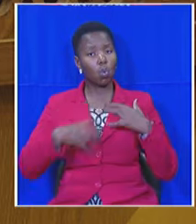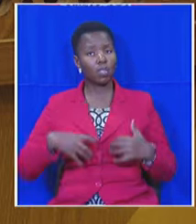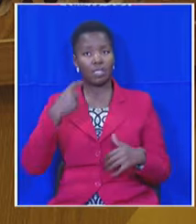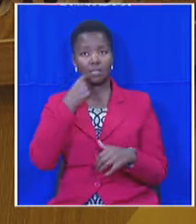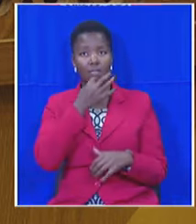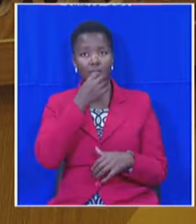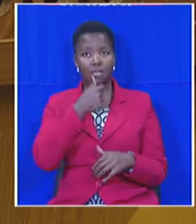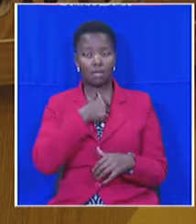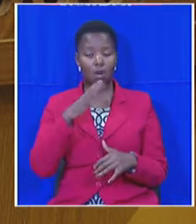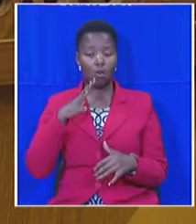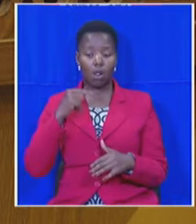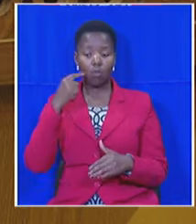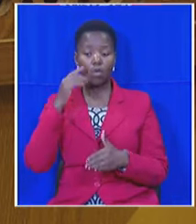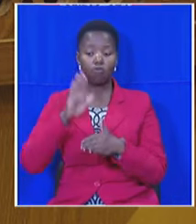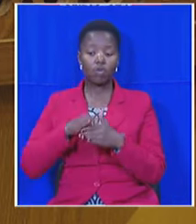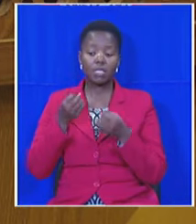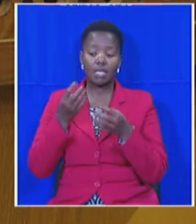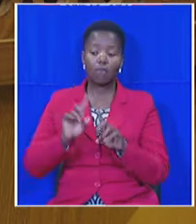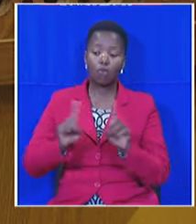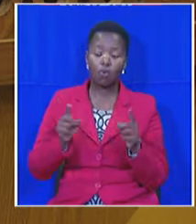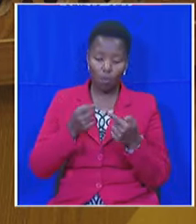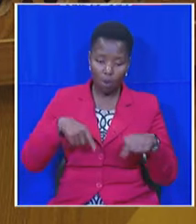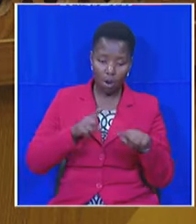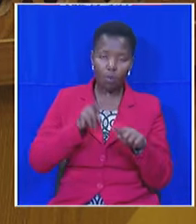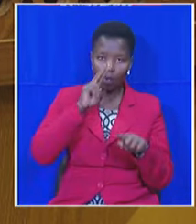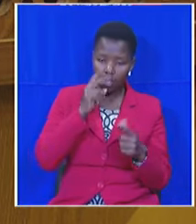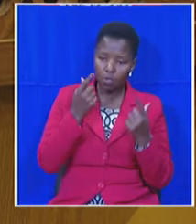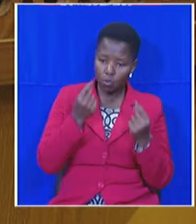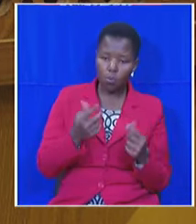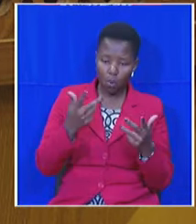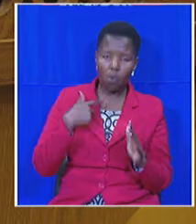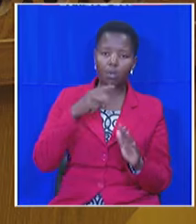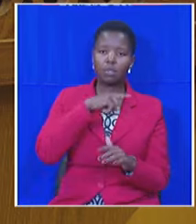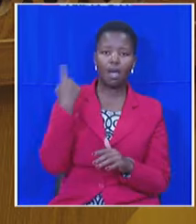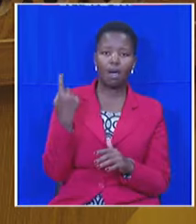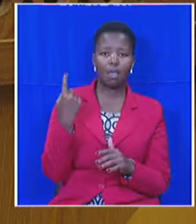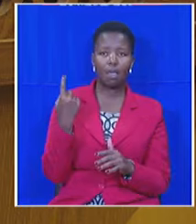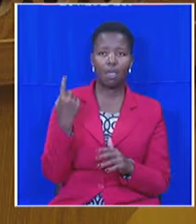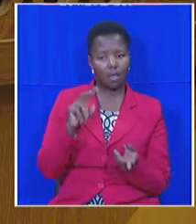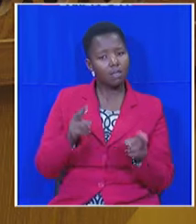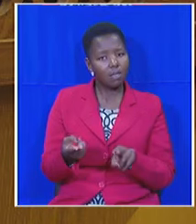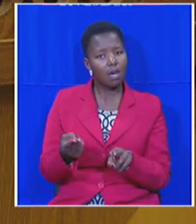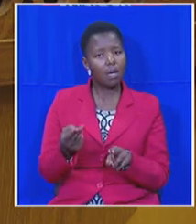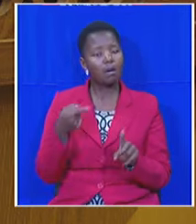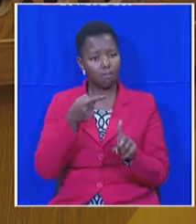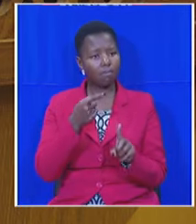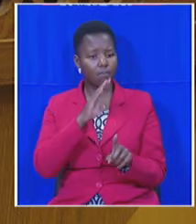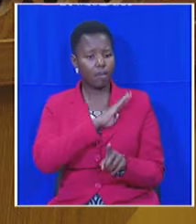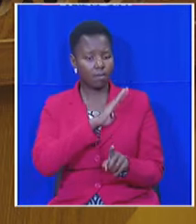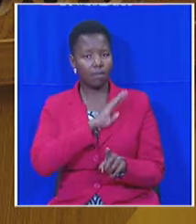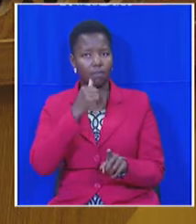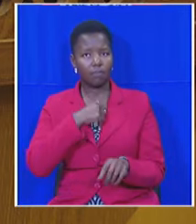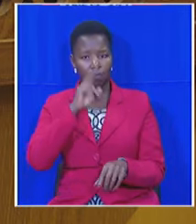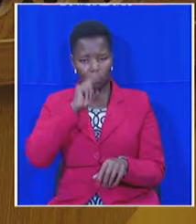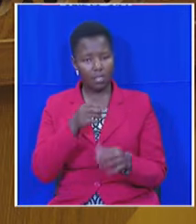not to reason why. Ours is but to do or die. That is the poem from the Charge of the Light Brigade. And we need